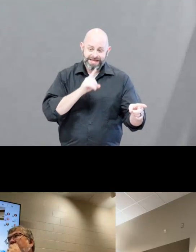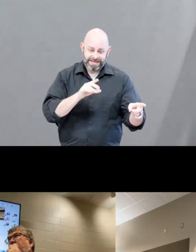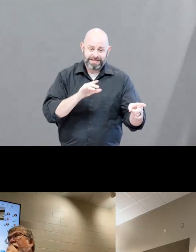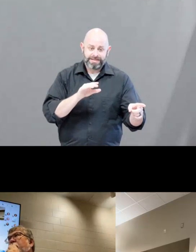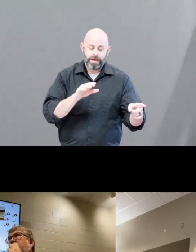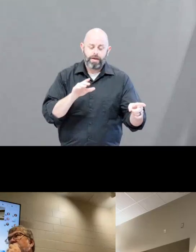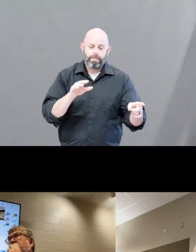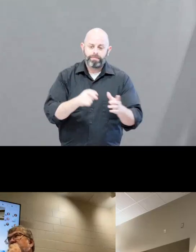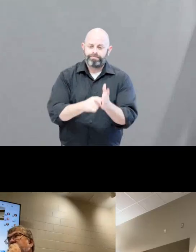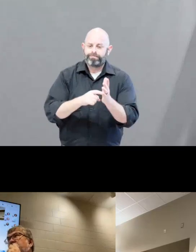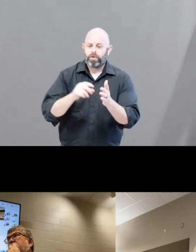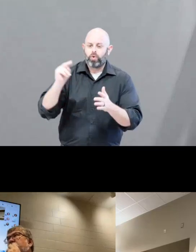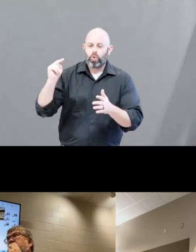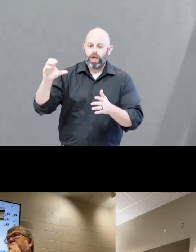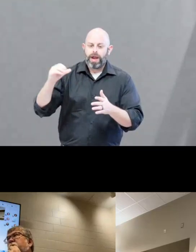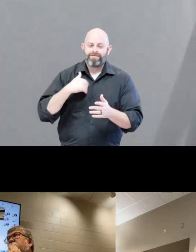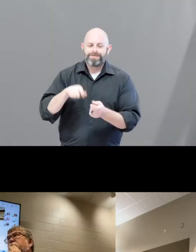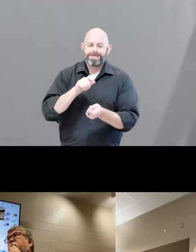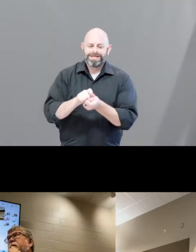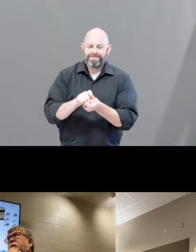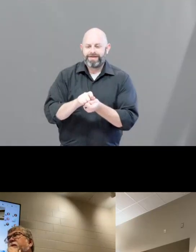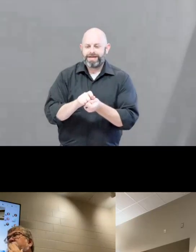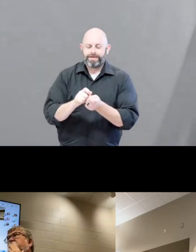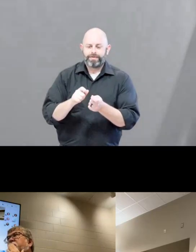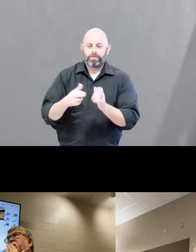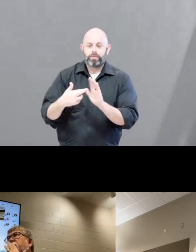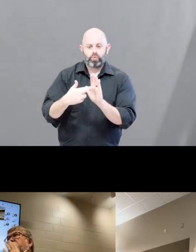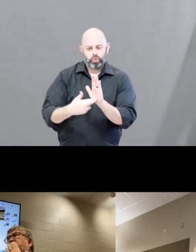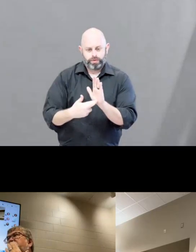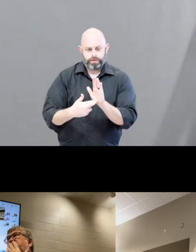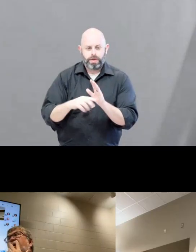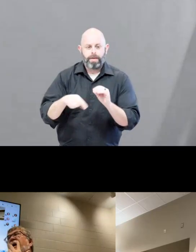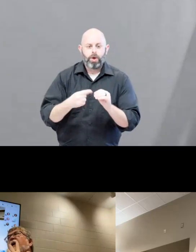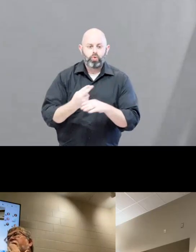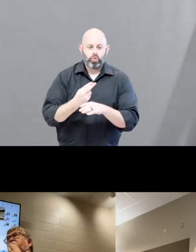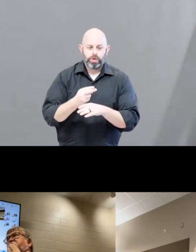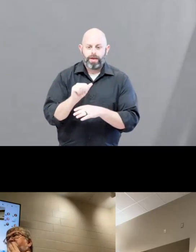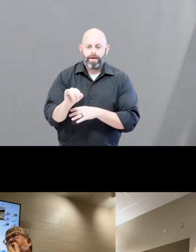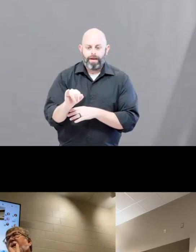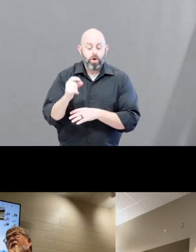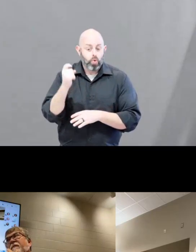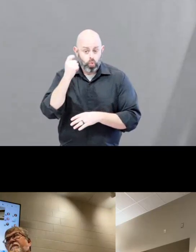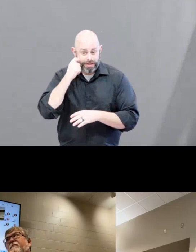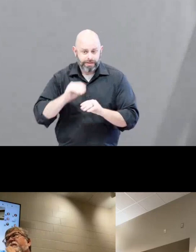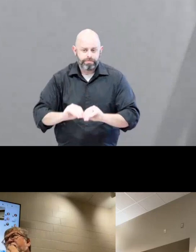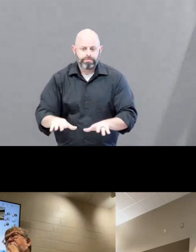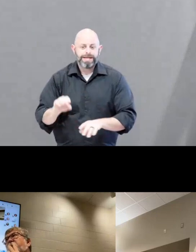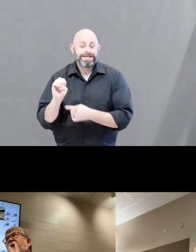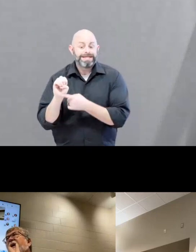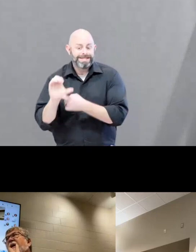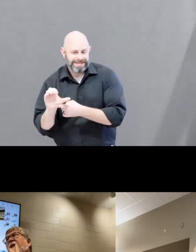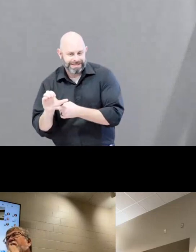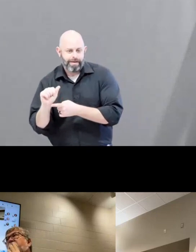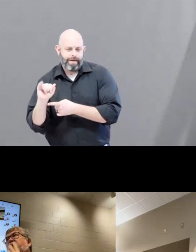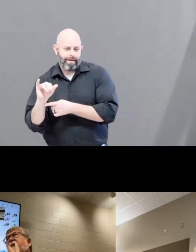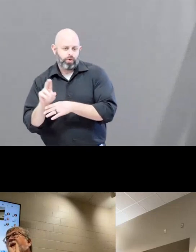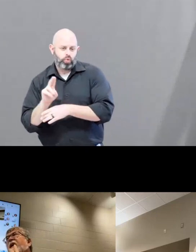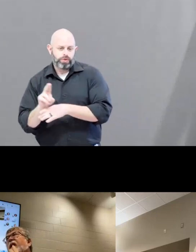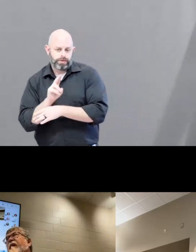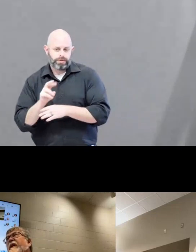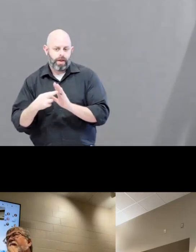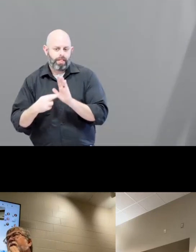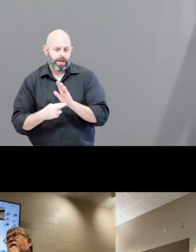by North Carolina. They have very specific and clear guidelines, and they just recently came out with EC guidelines and AI use.